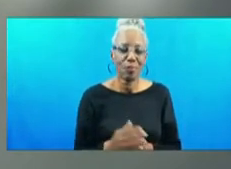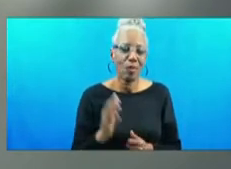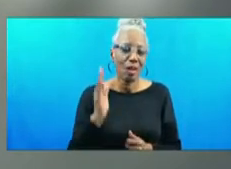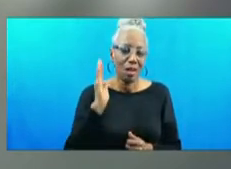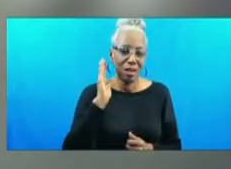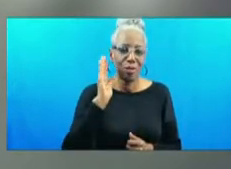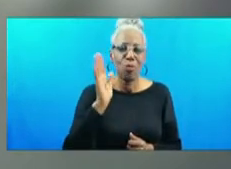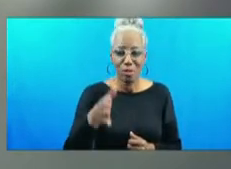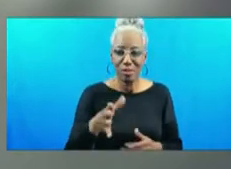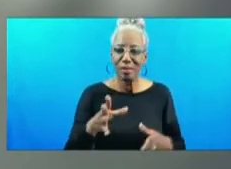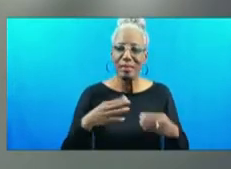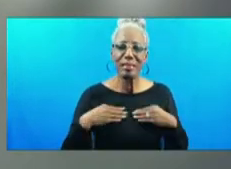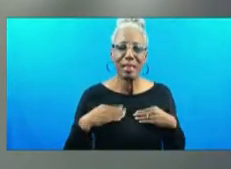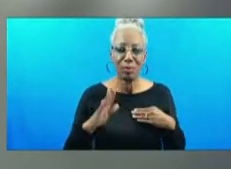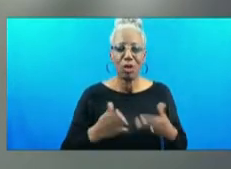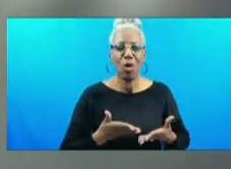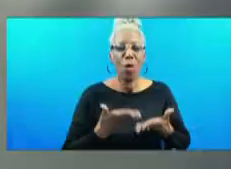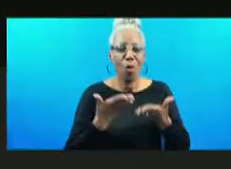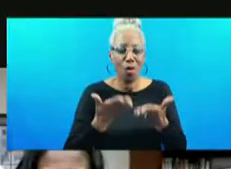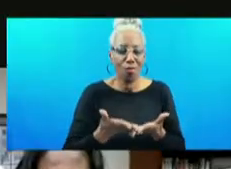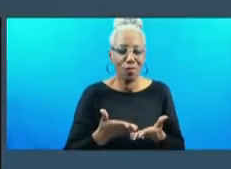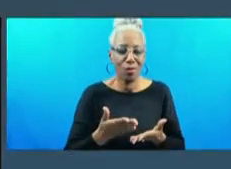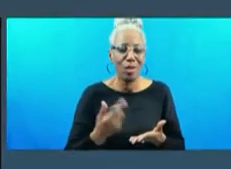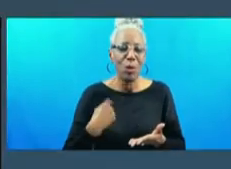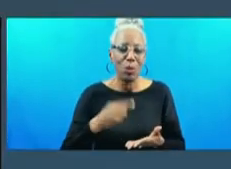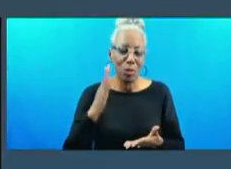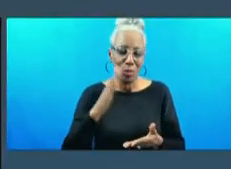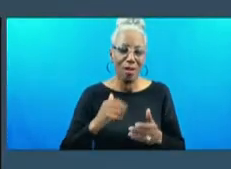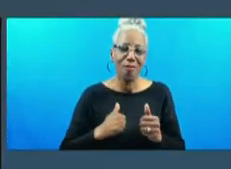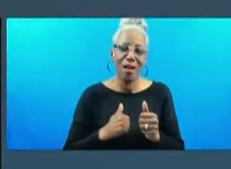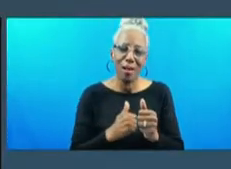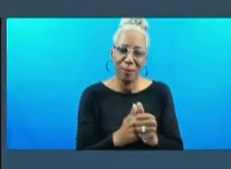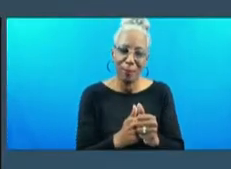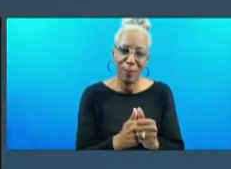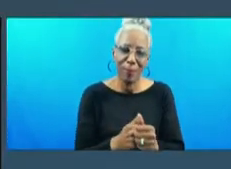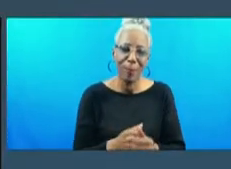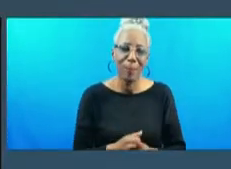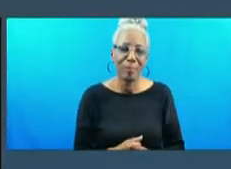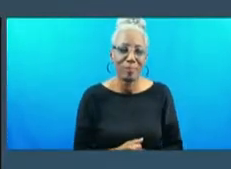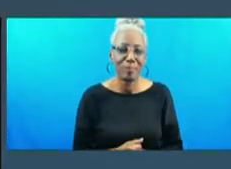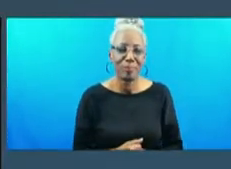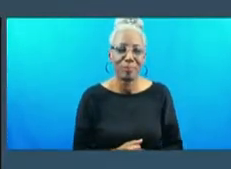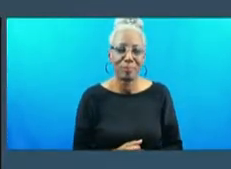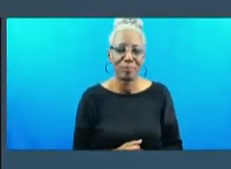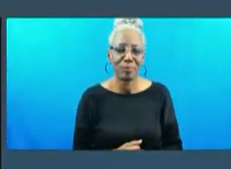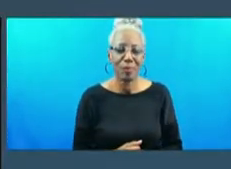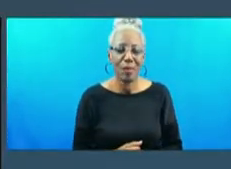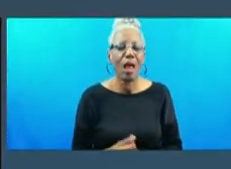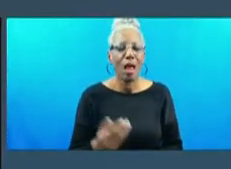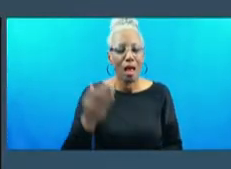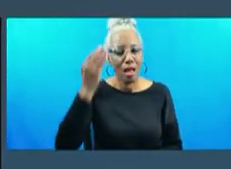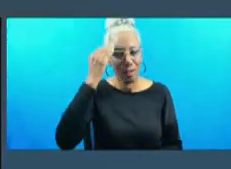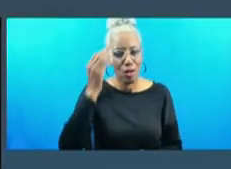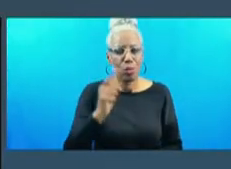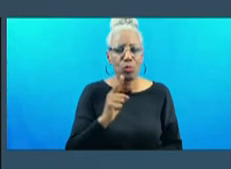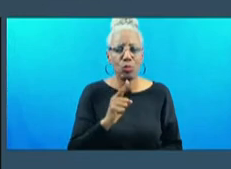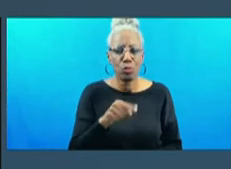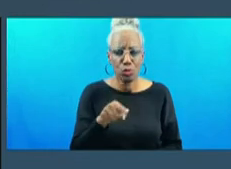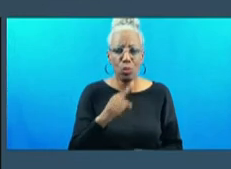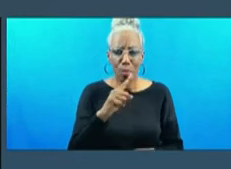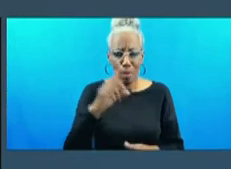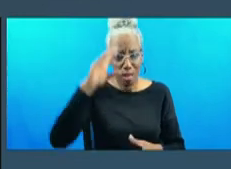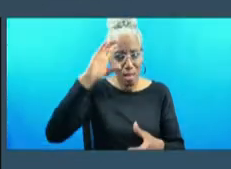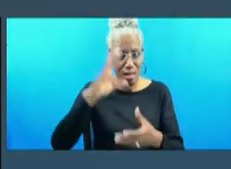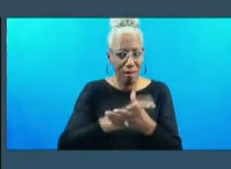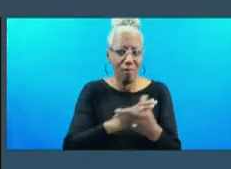you you truly believe in accountability for this, so we'll make sure that there